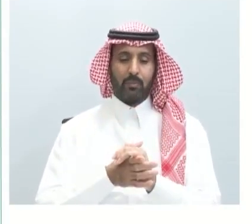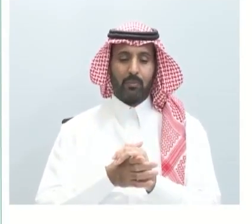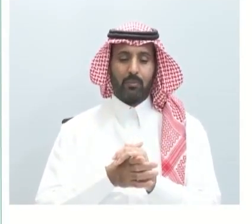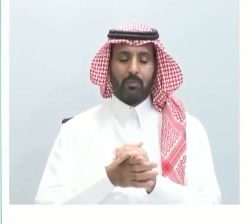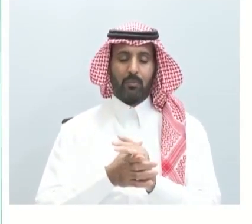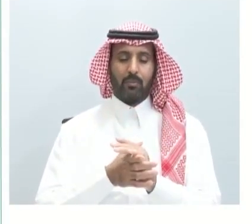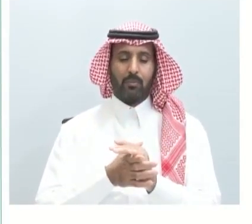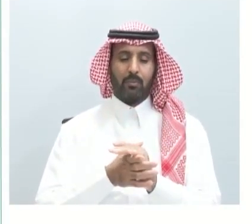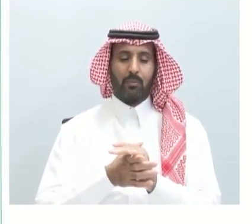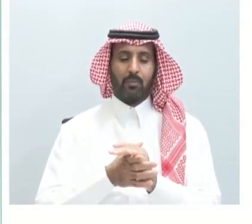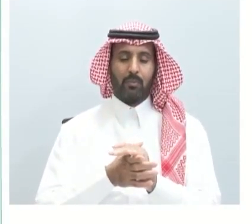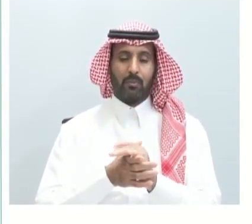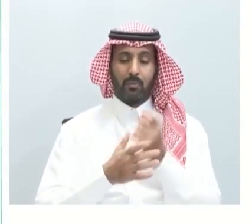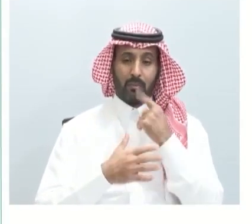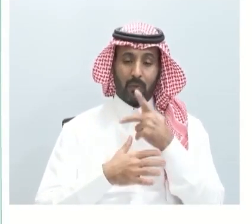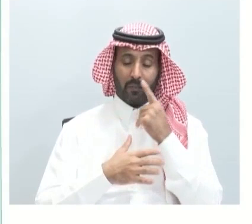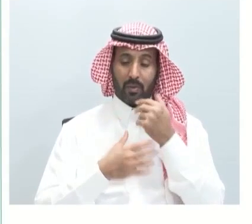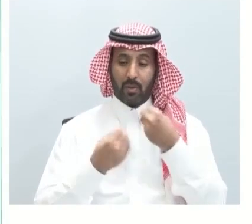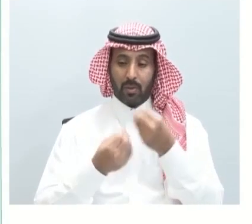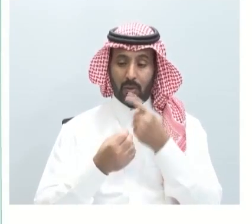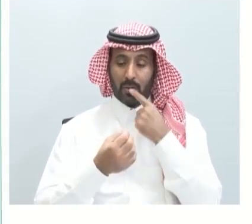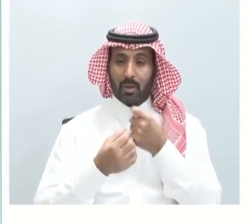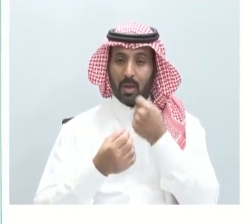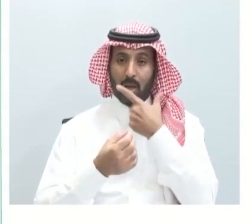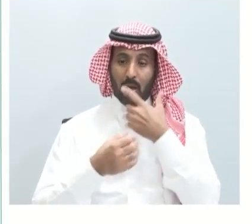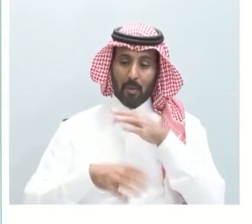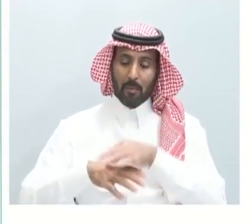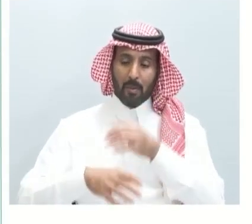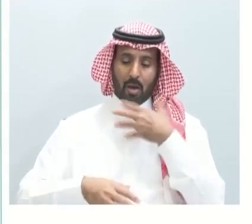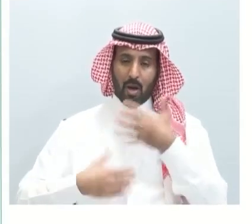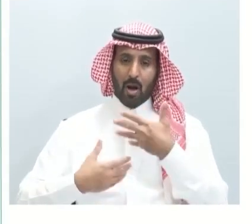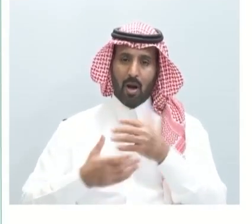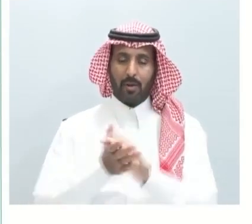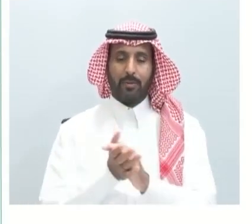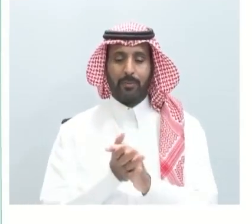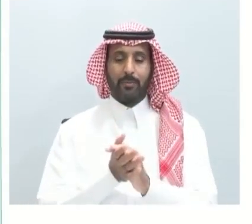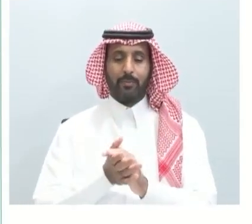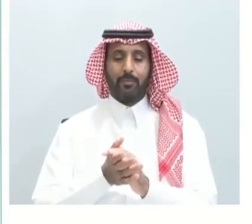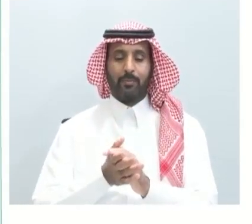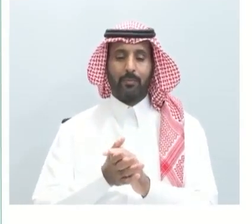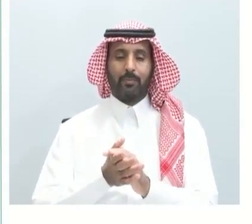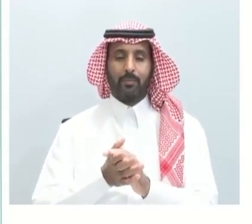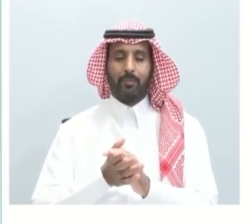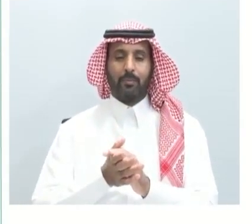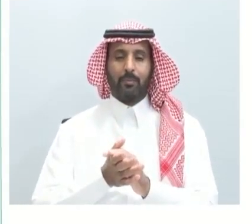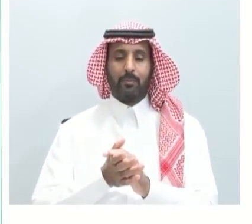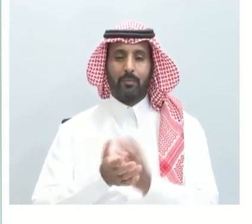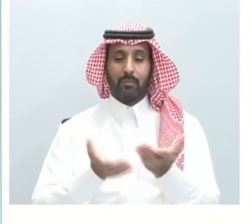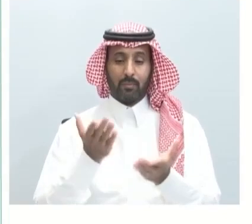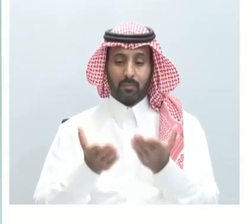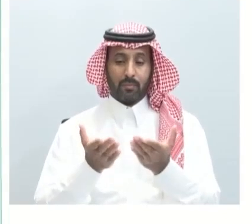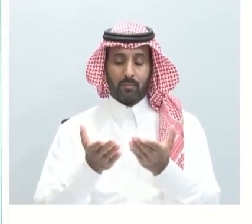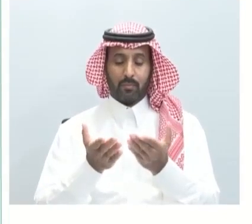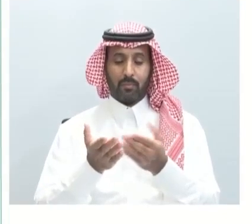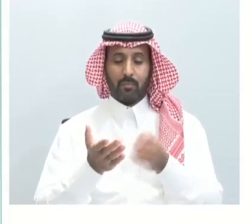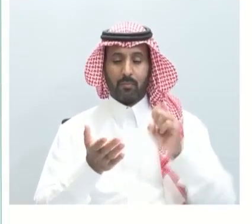very good. The funnier the joke, the harder people laugh. We use the and, of course, the comparative form. The